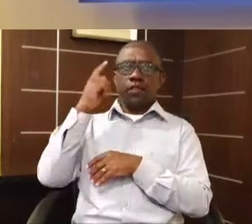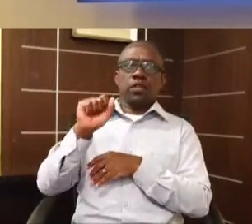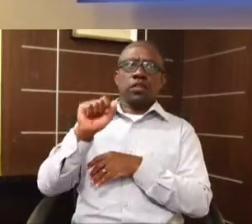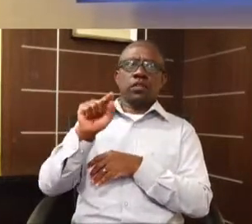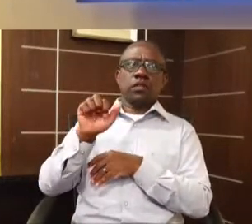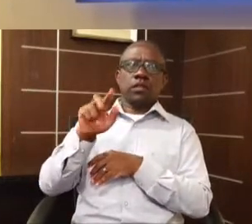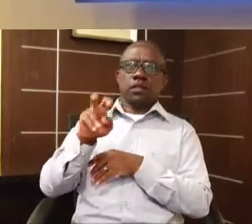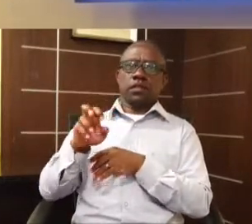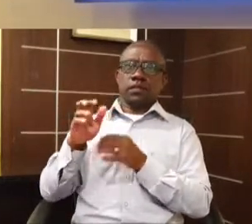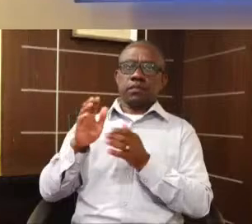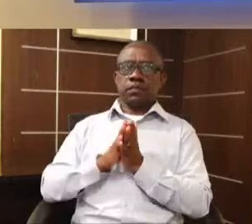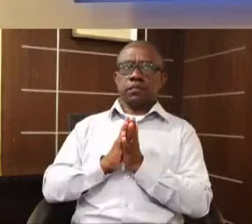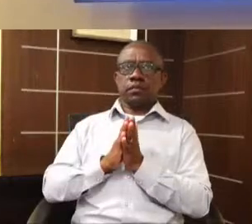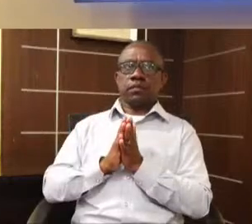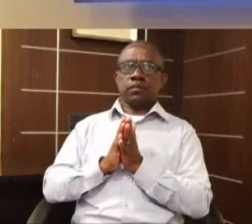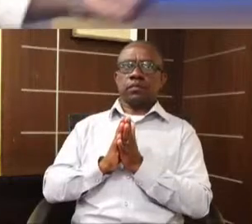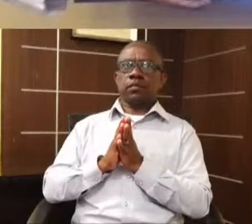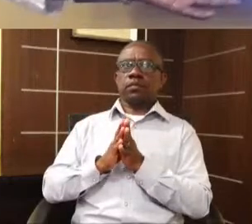Ladies first.